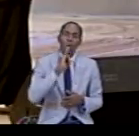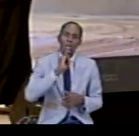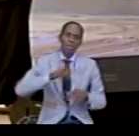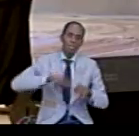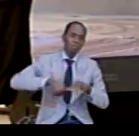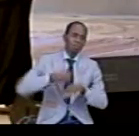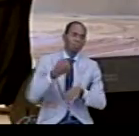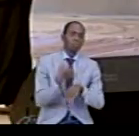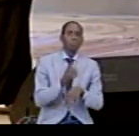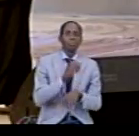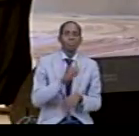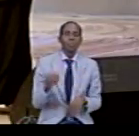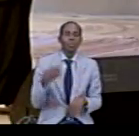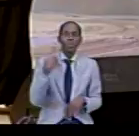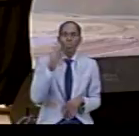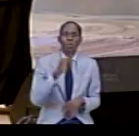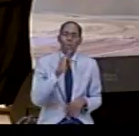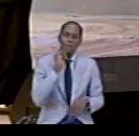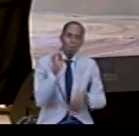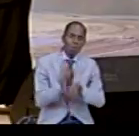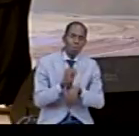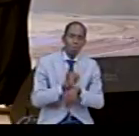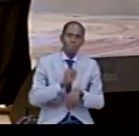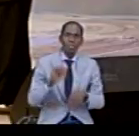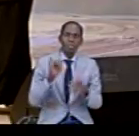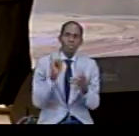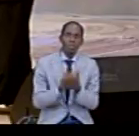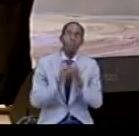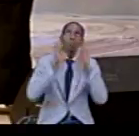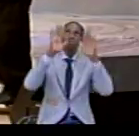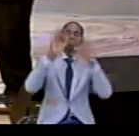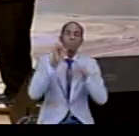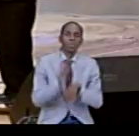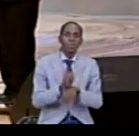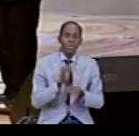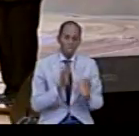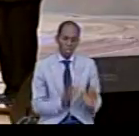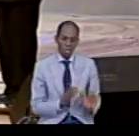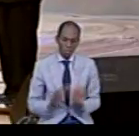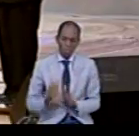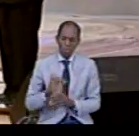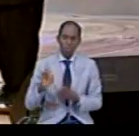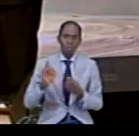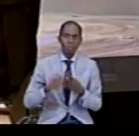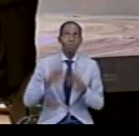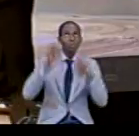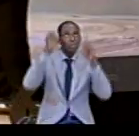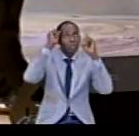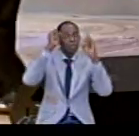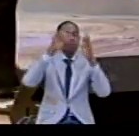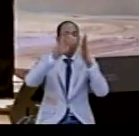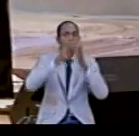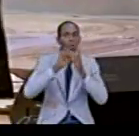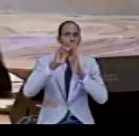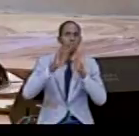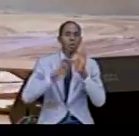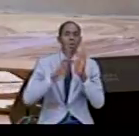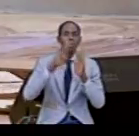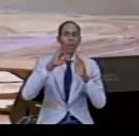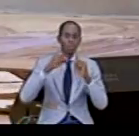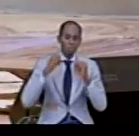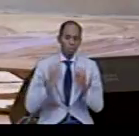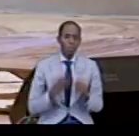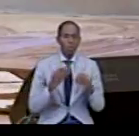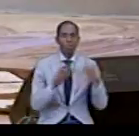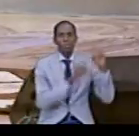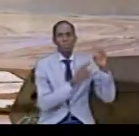who is walking in those Miracles according to his own will by the power of